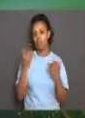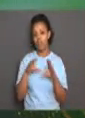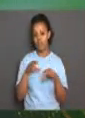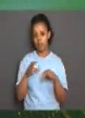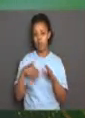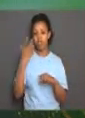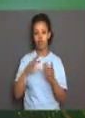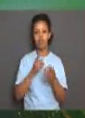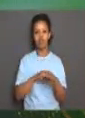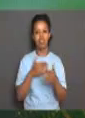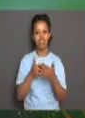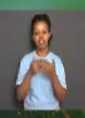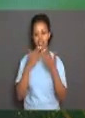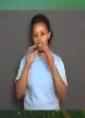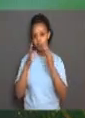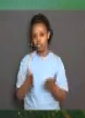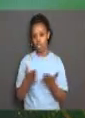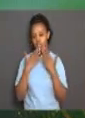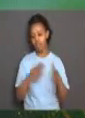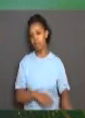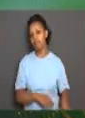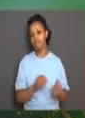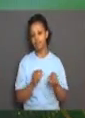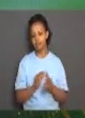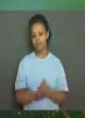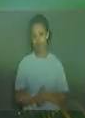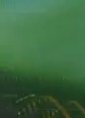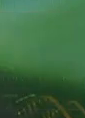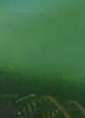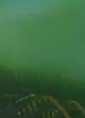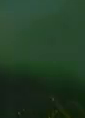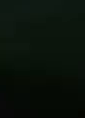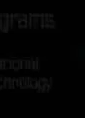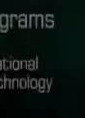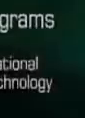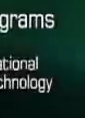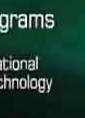Until next time, thank you, teacher. Thank you, students.